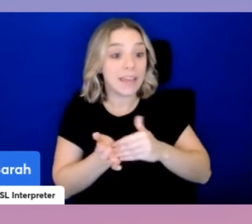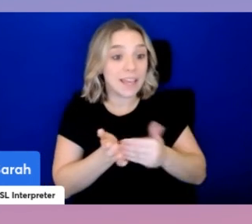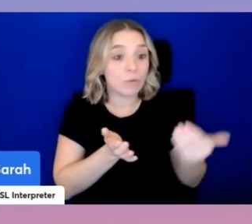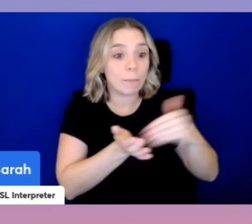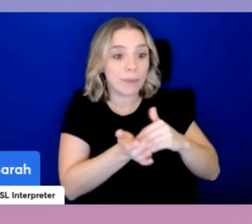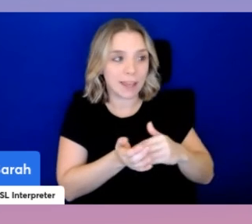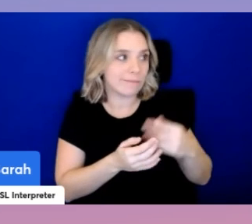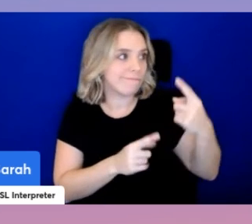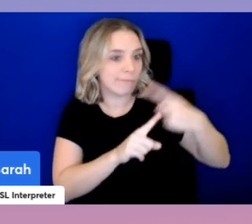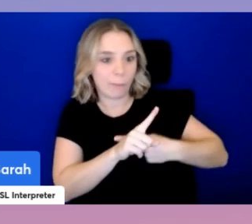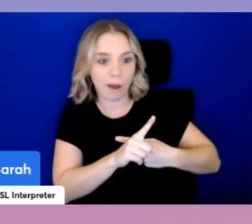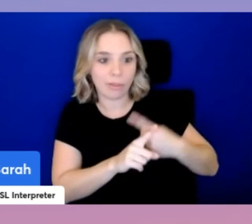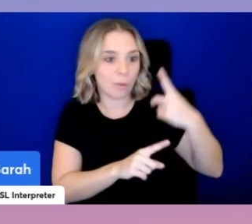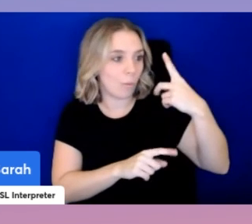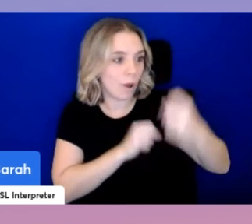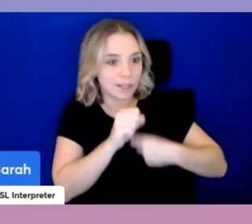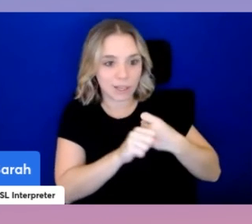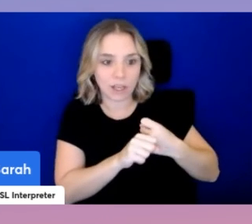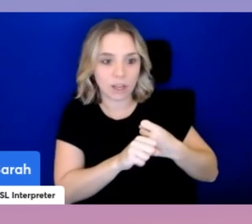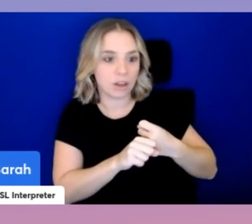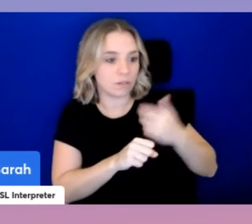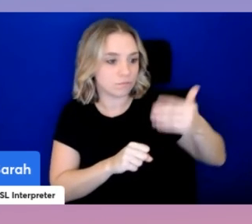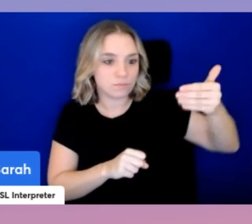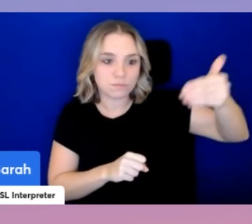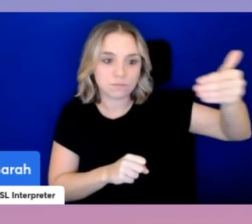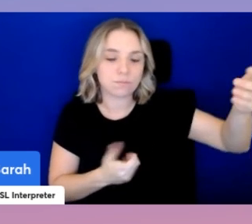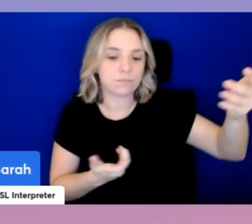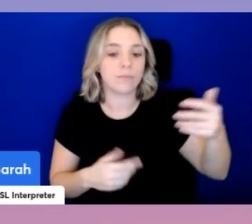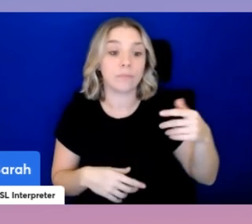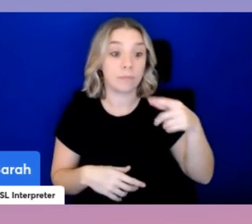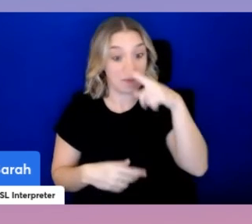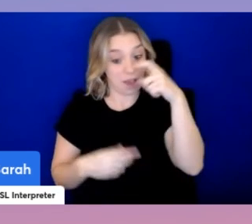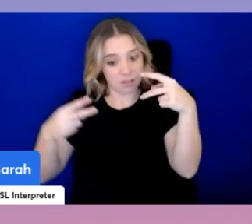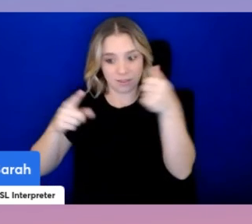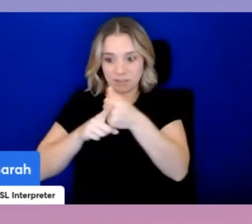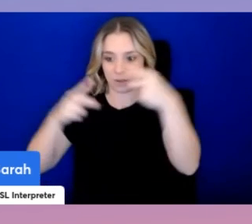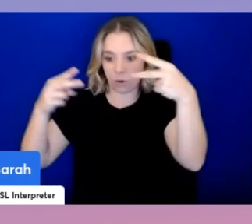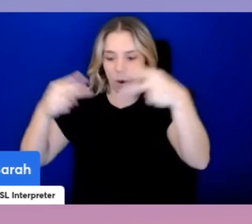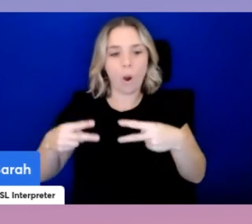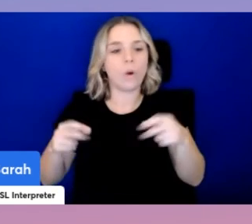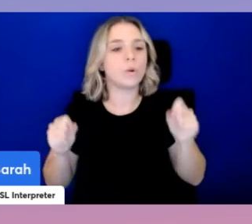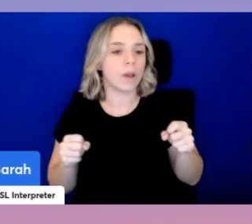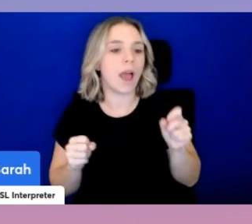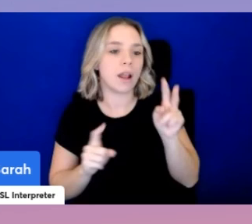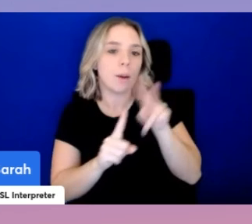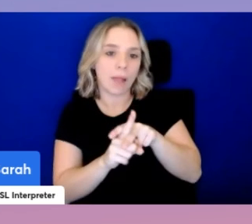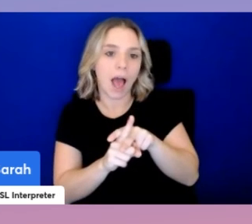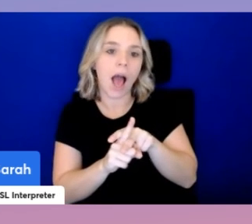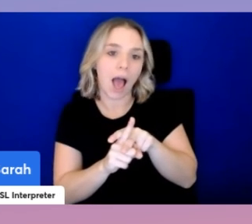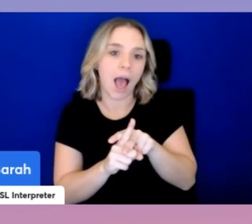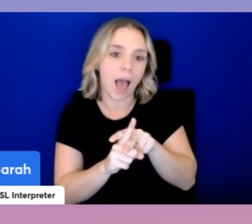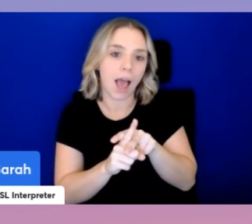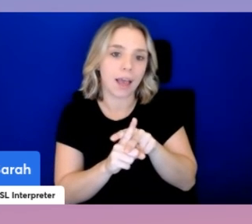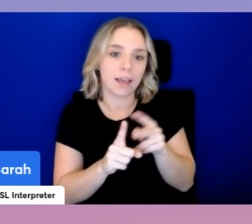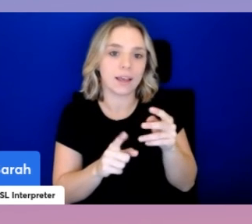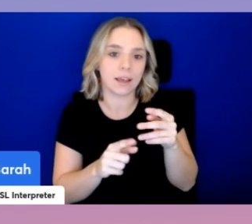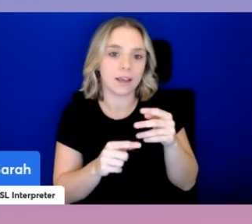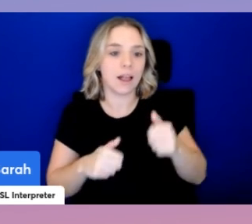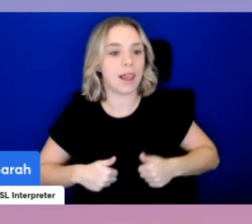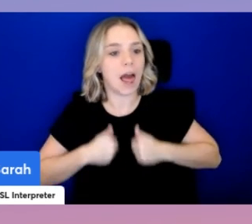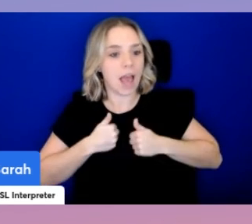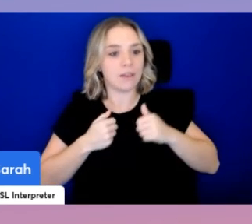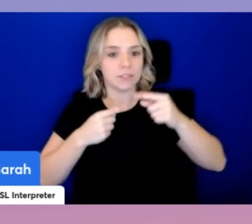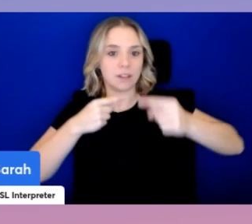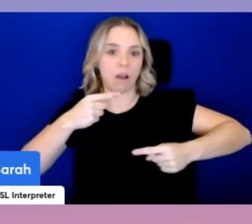ago. And since it is code, you can easily apply development lifecycle principles and, of course, CI/CD pipelines, as we